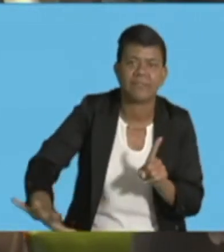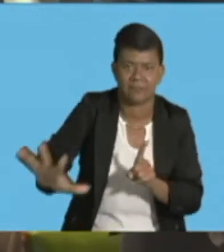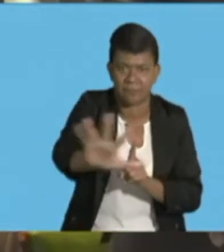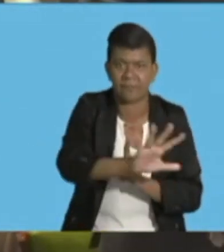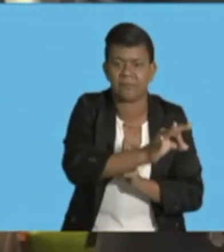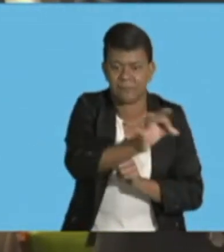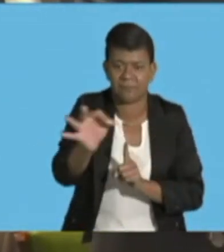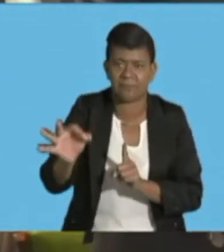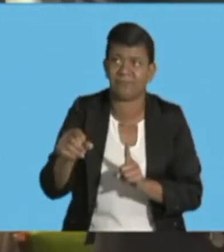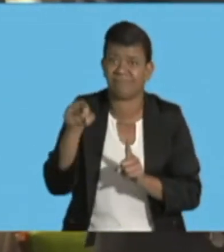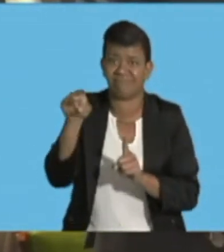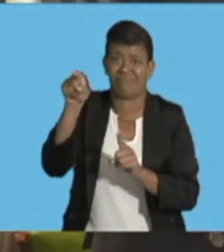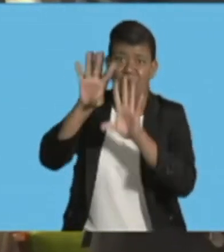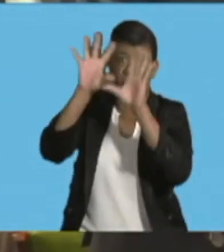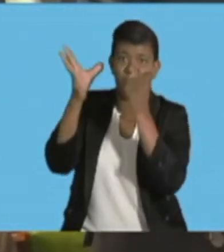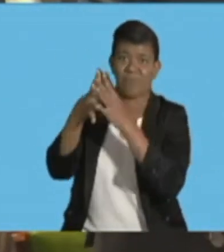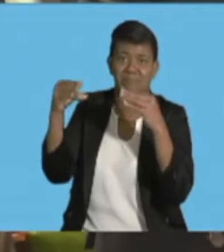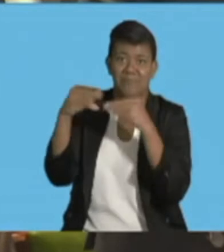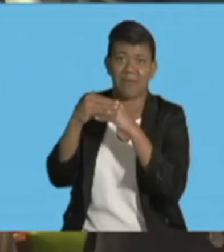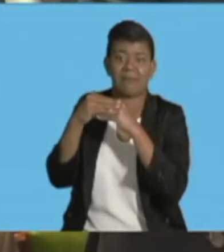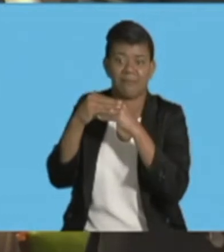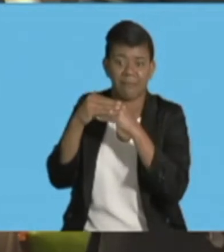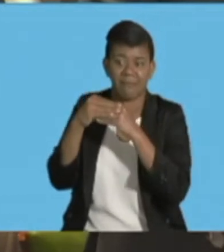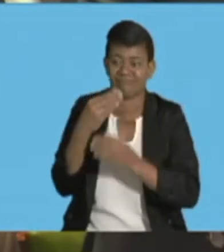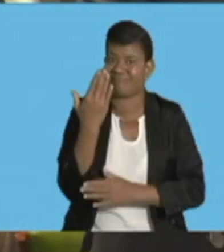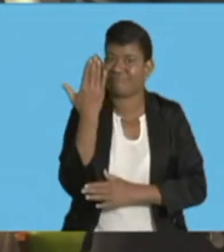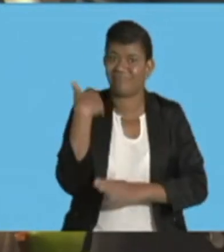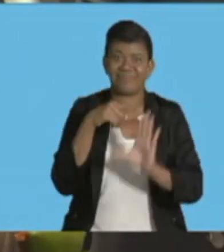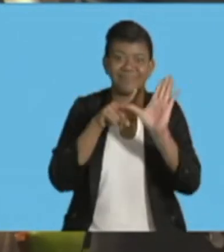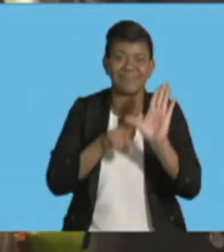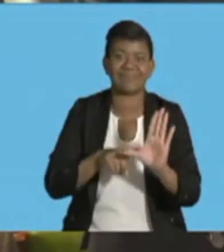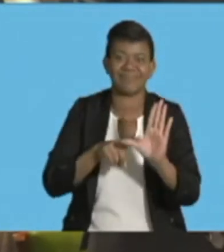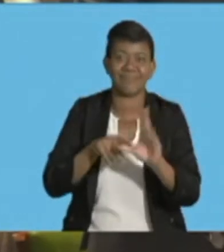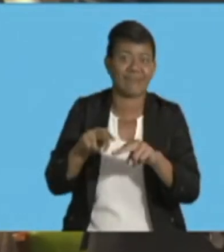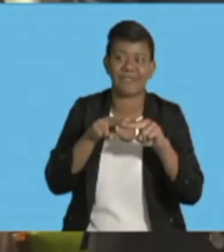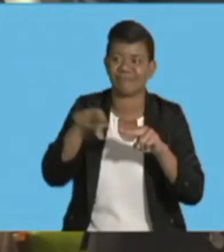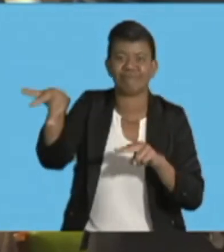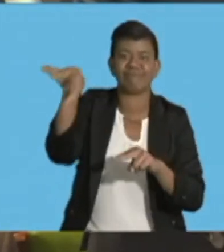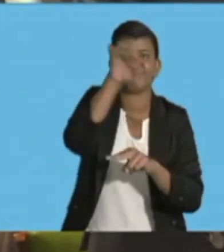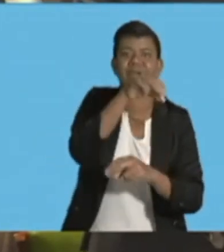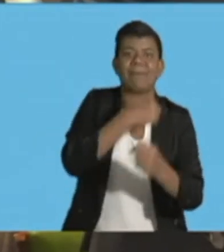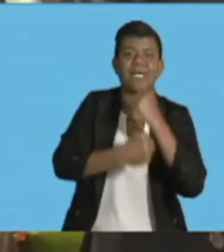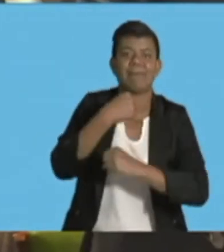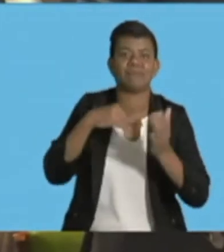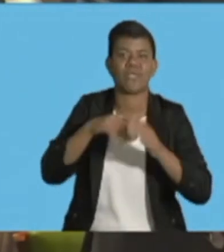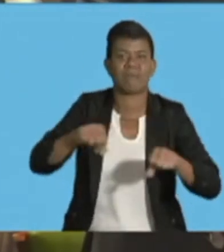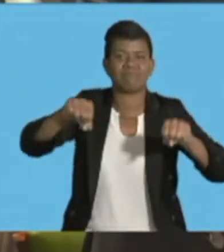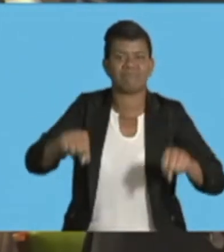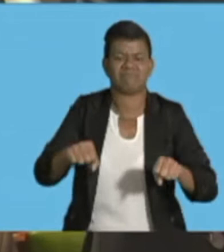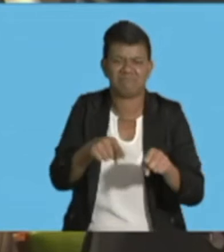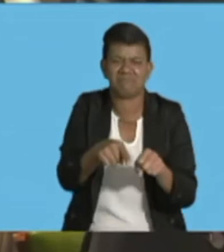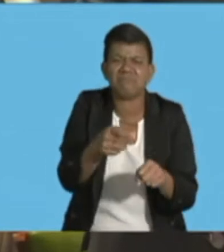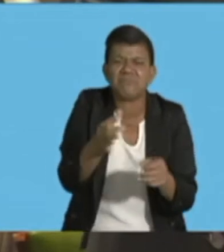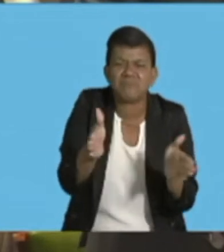Bank meetings last year, Fiji was elected to become the chair of the Small States Forum within the World Bank